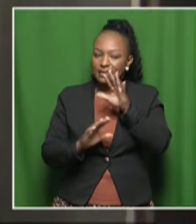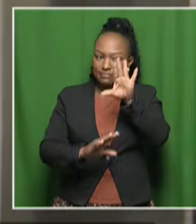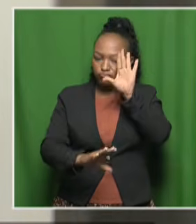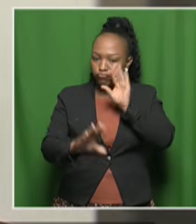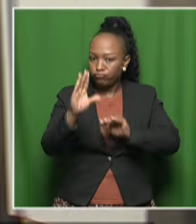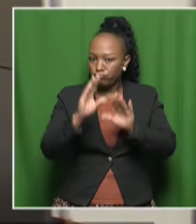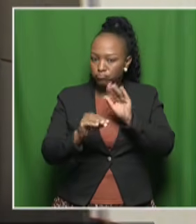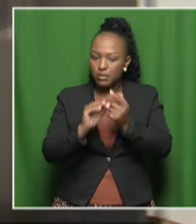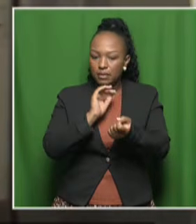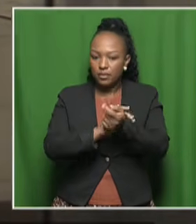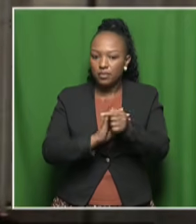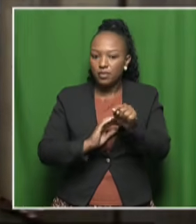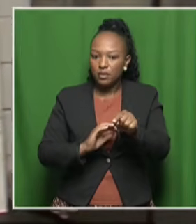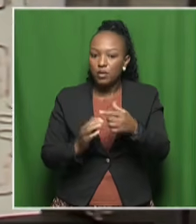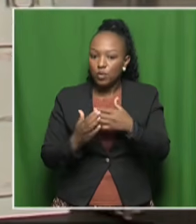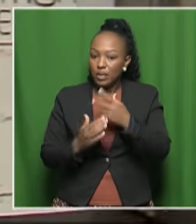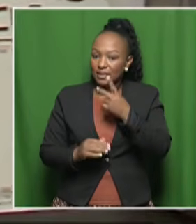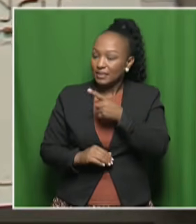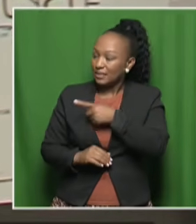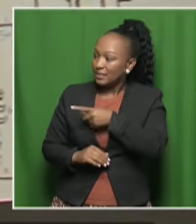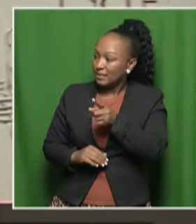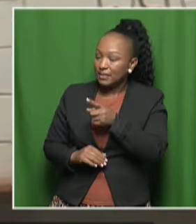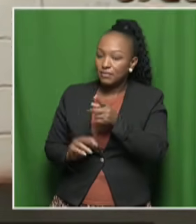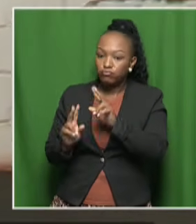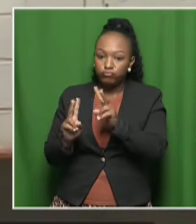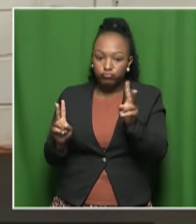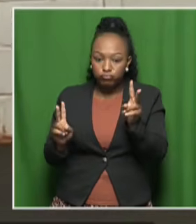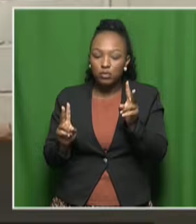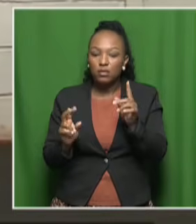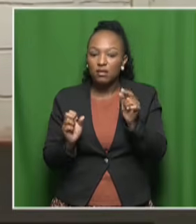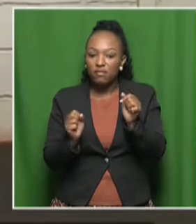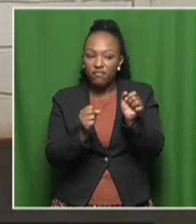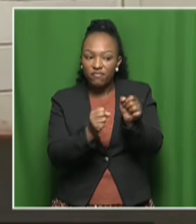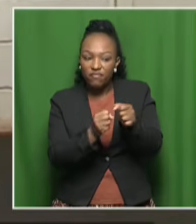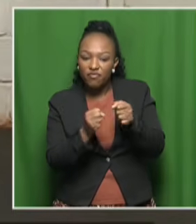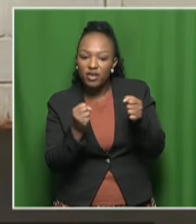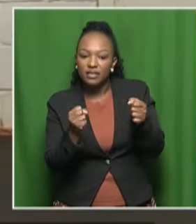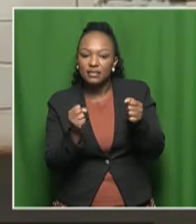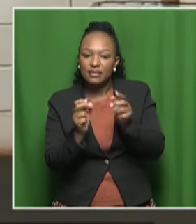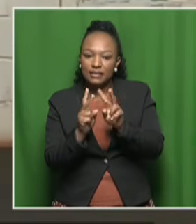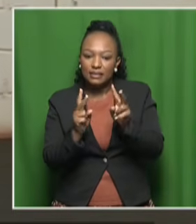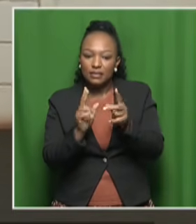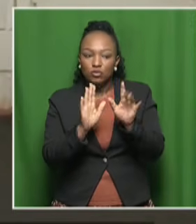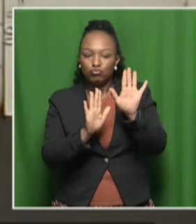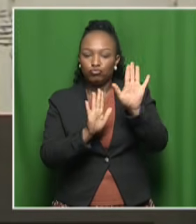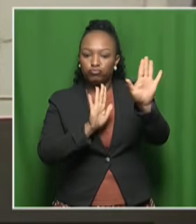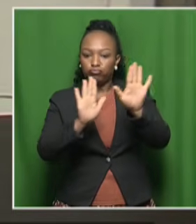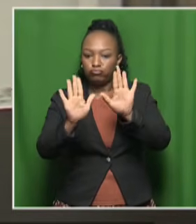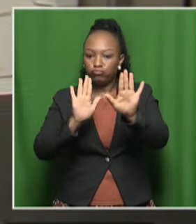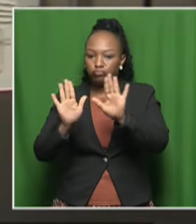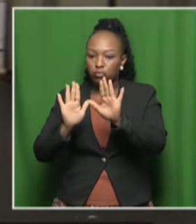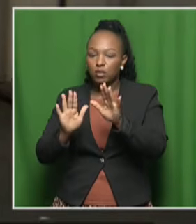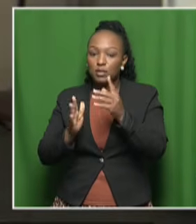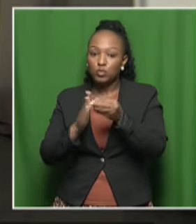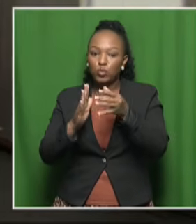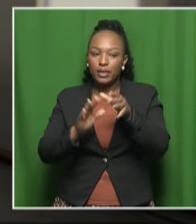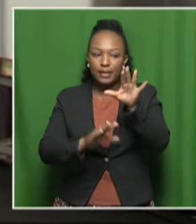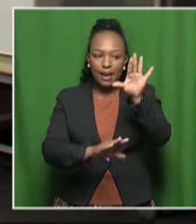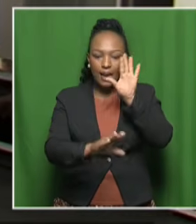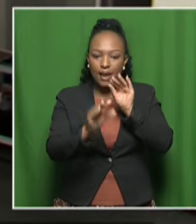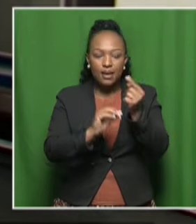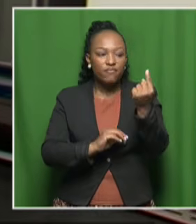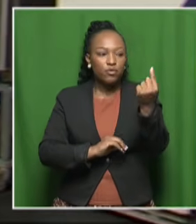takes place here. So you can see all the various components, deconstructed, as it were, so the students get to learn about each